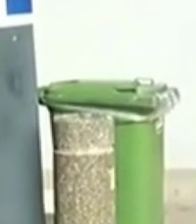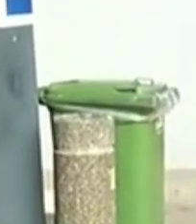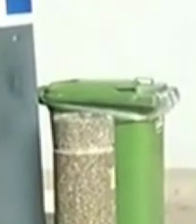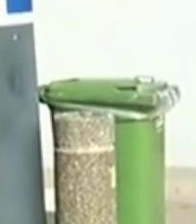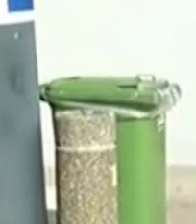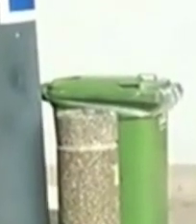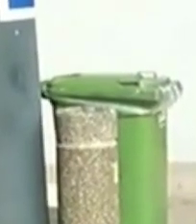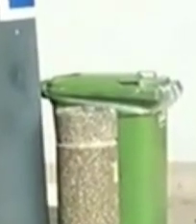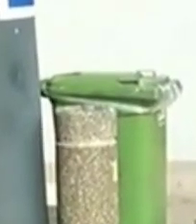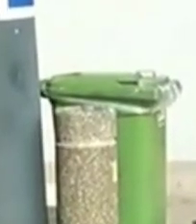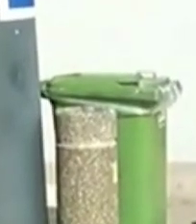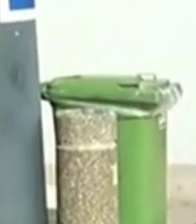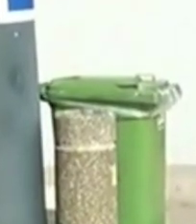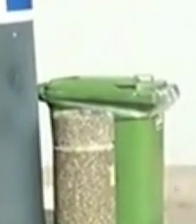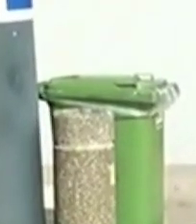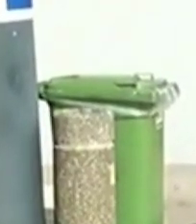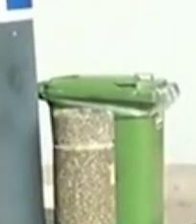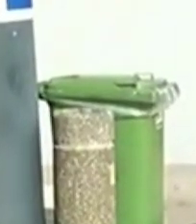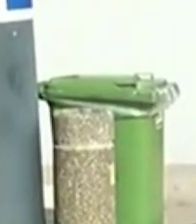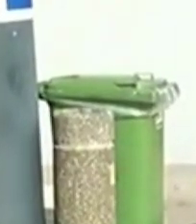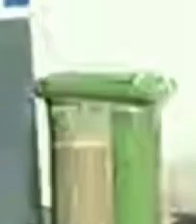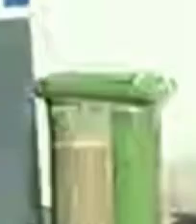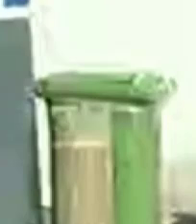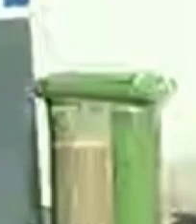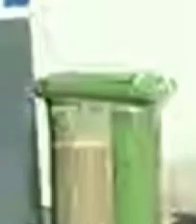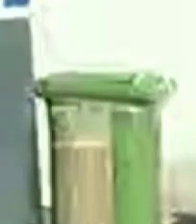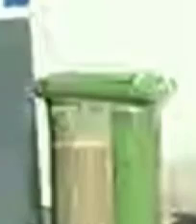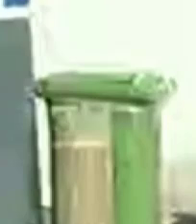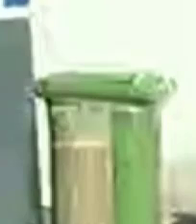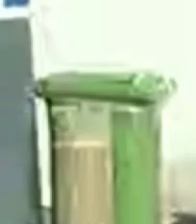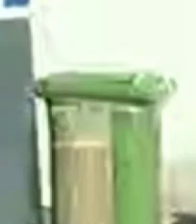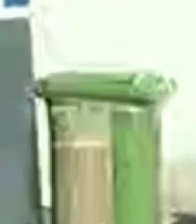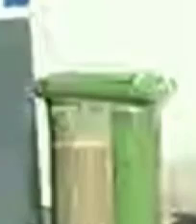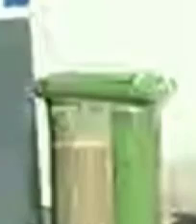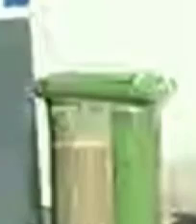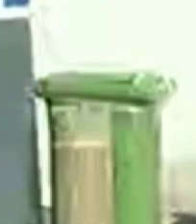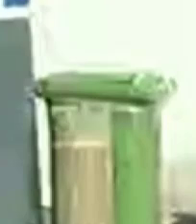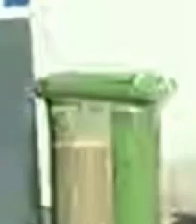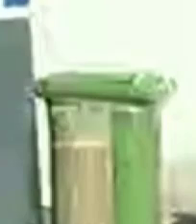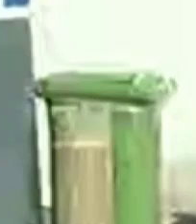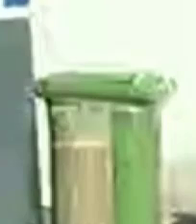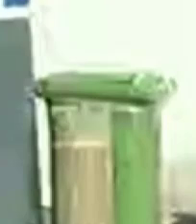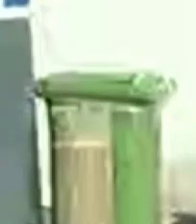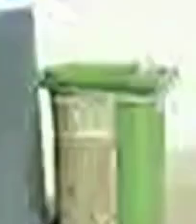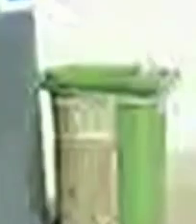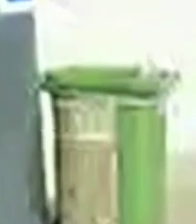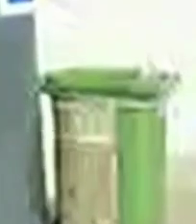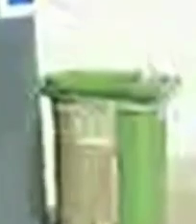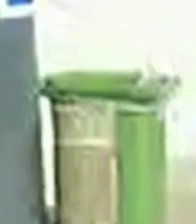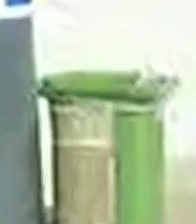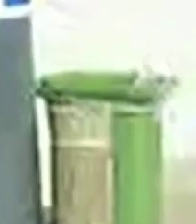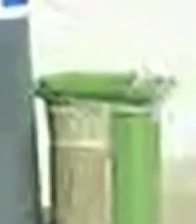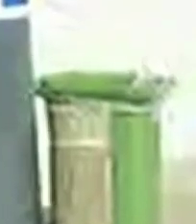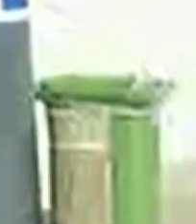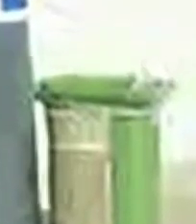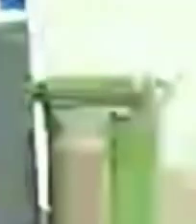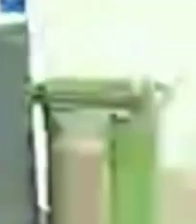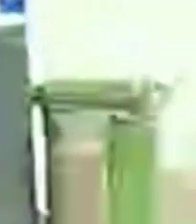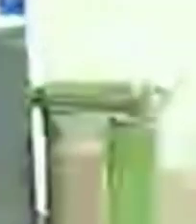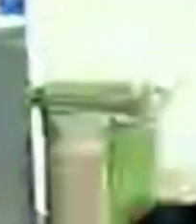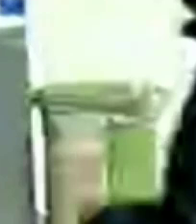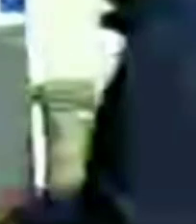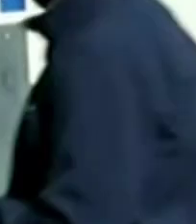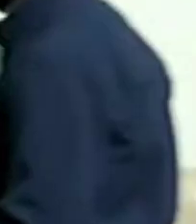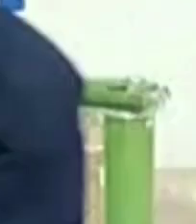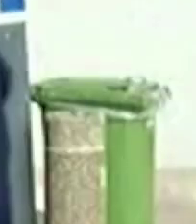are facing. But I'm very grateful that the Premier has approached us as religious leaders to say for him